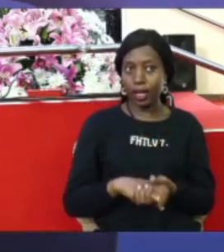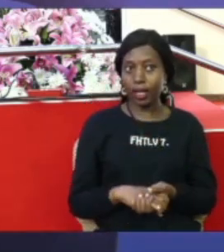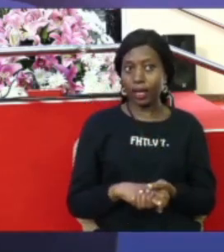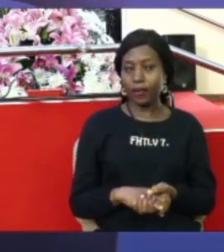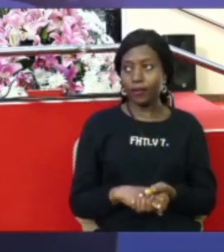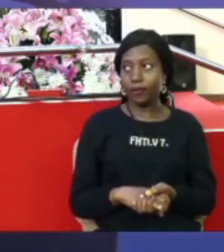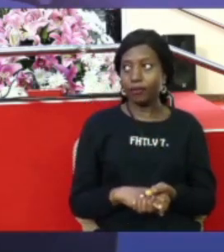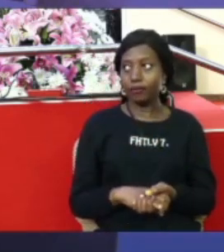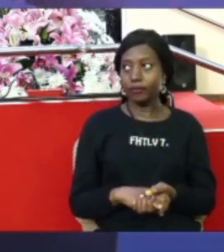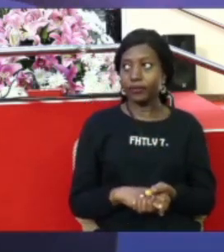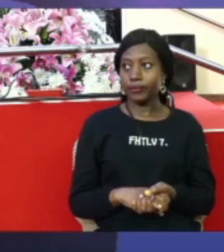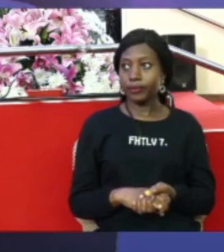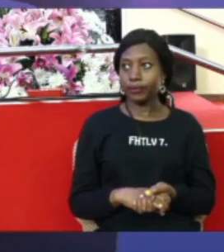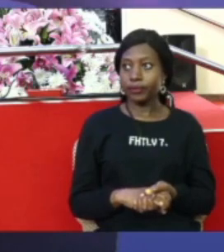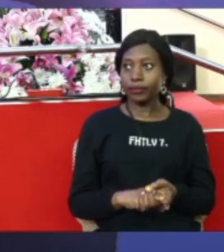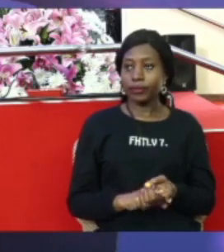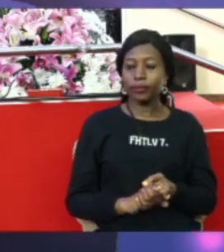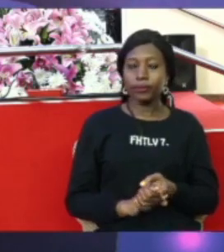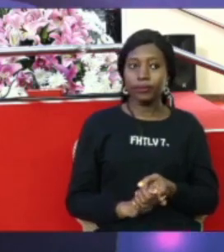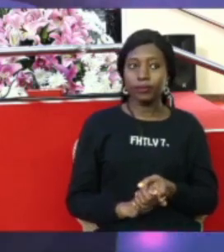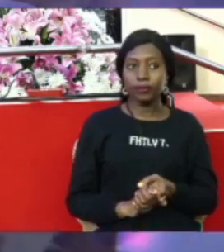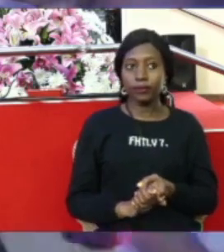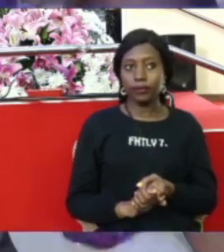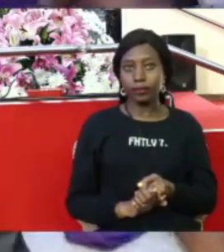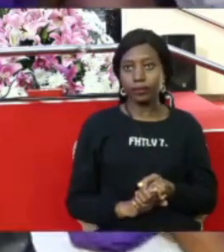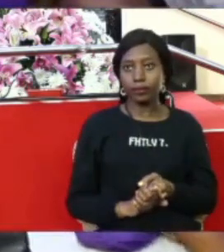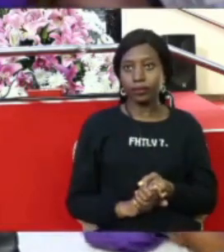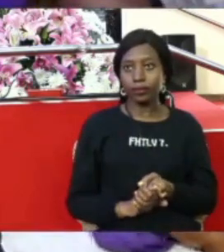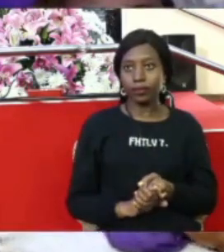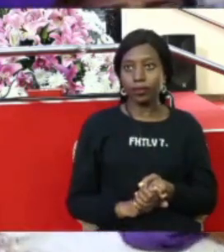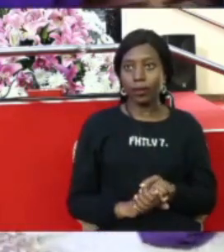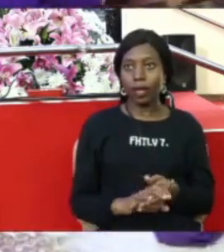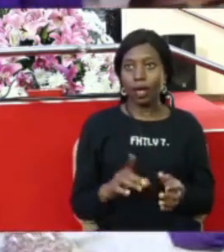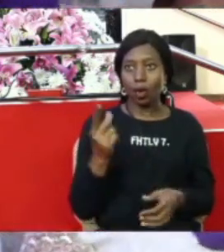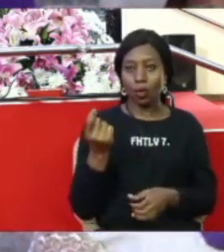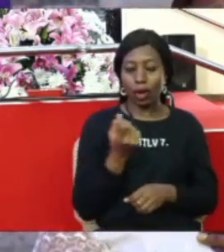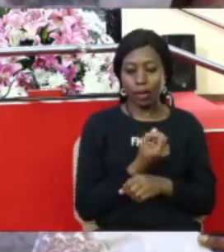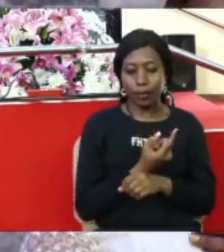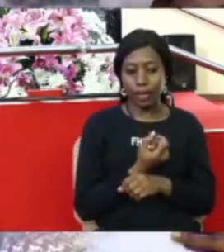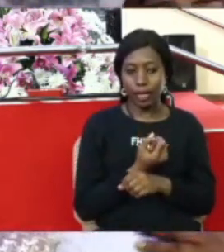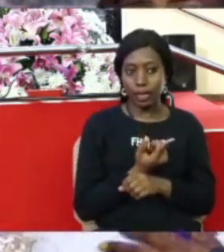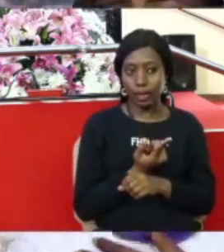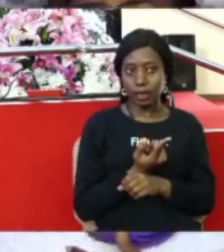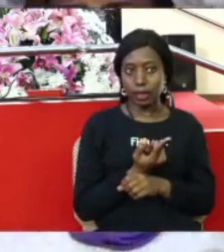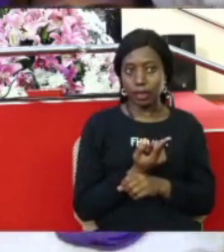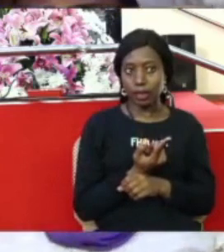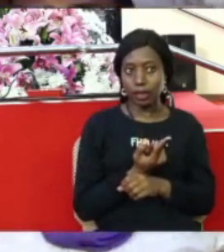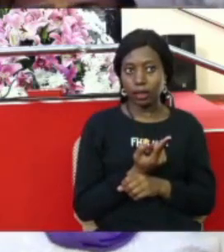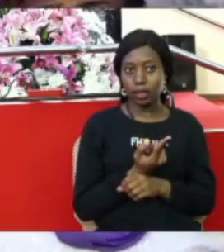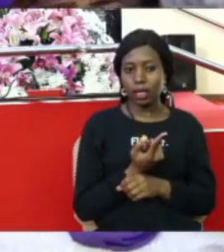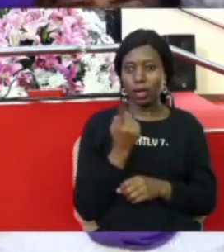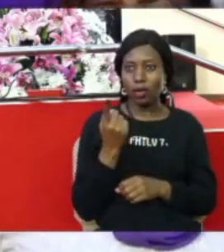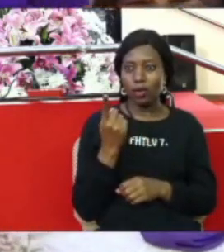If you can pause for 1 minute, if you can pause for 1 minute, what are you believing